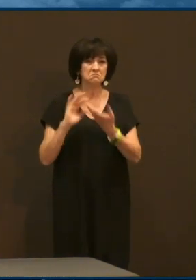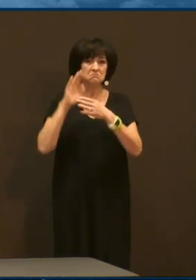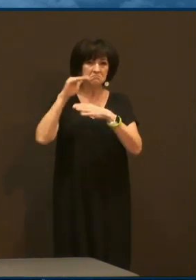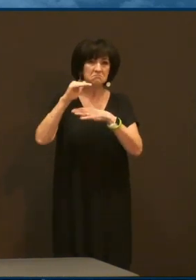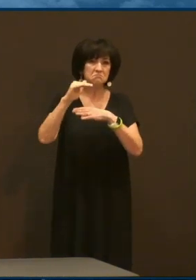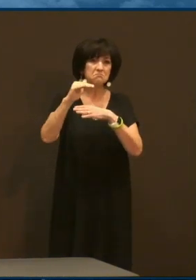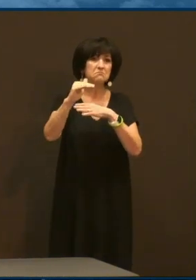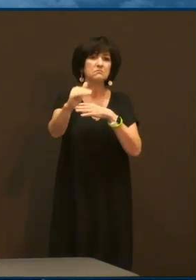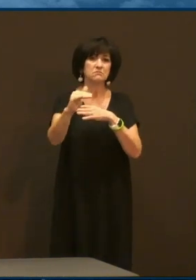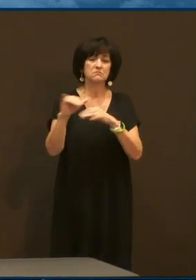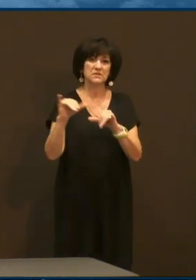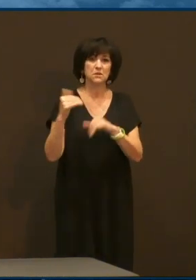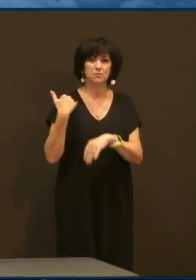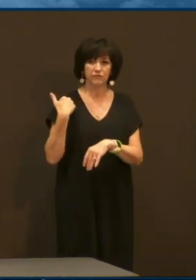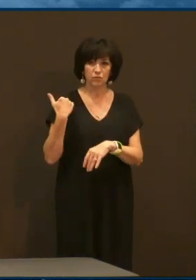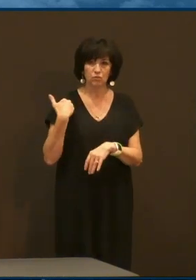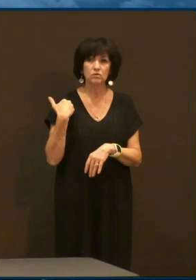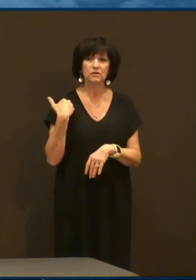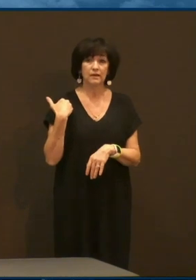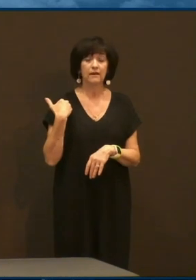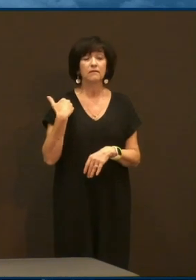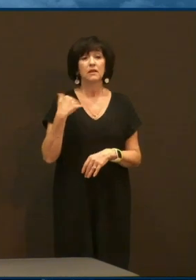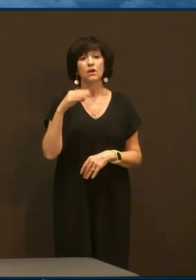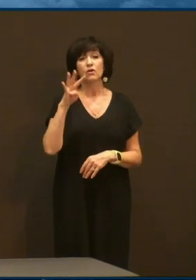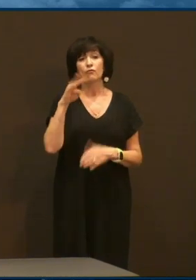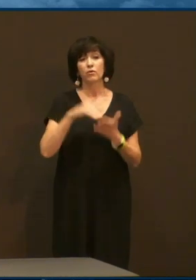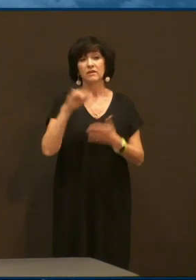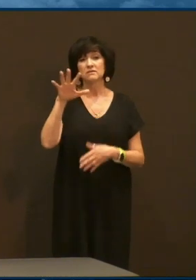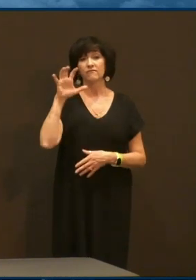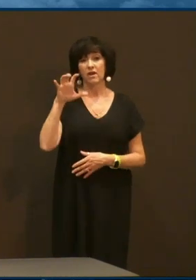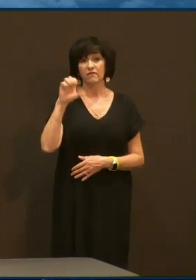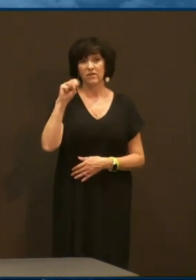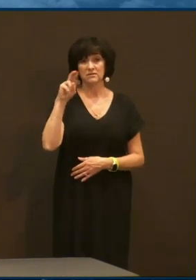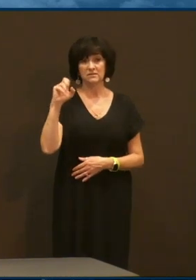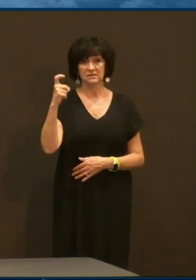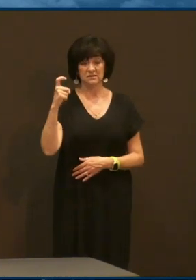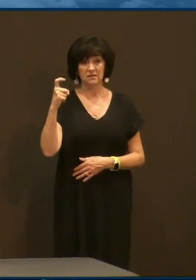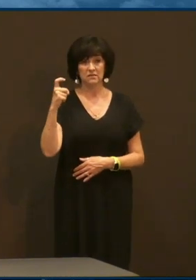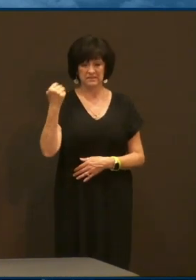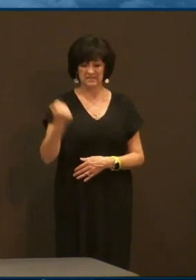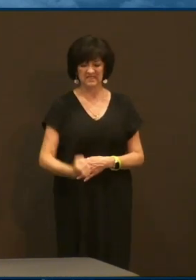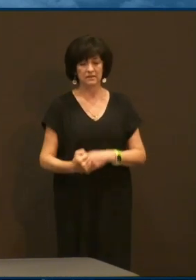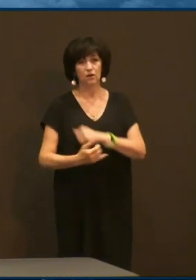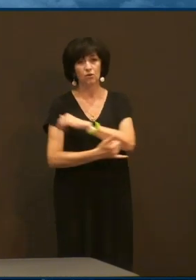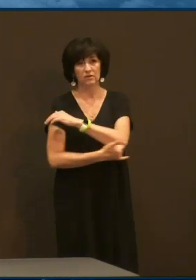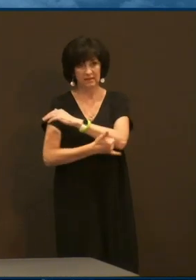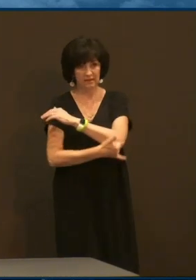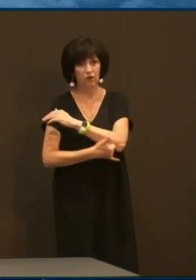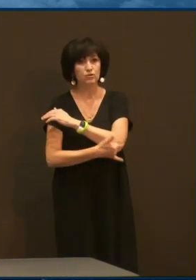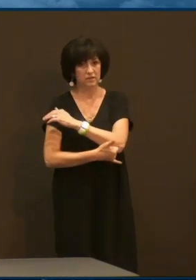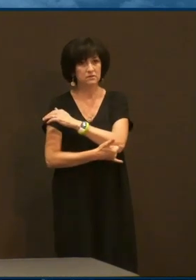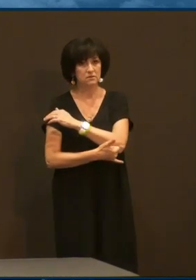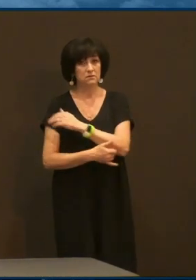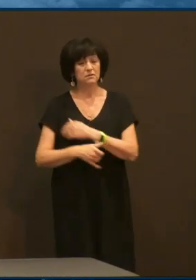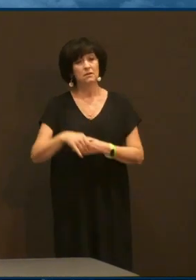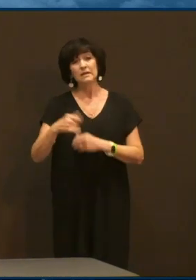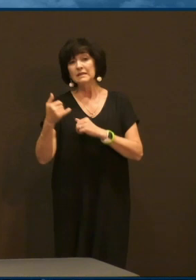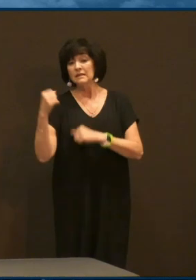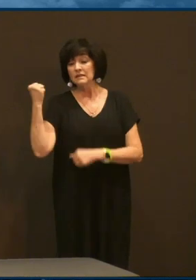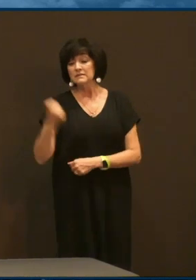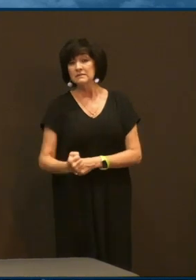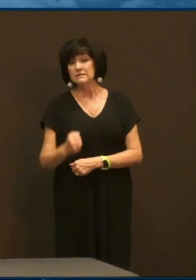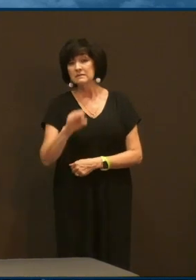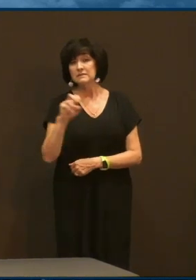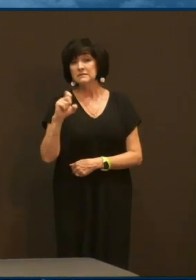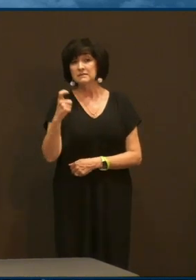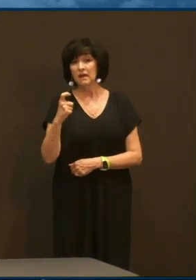as a percentage of the total, and then 4,500 in Sussex County. Really, things are are leveling off in Sussex